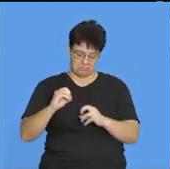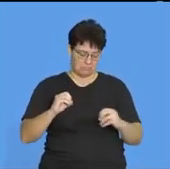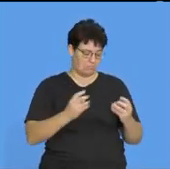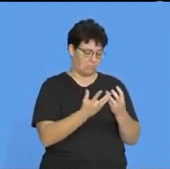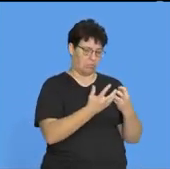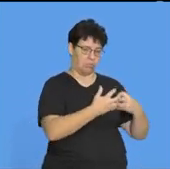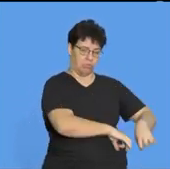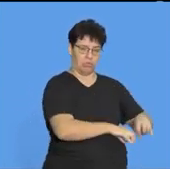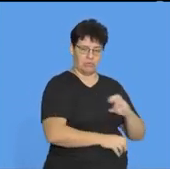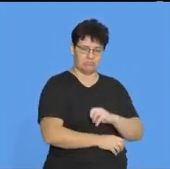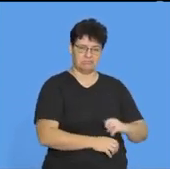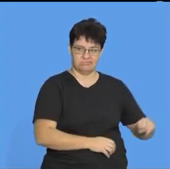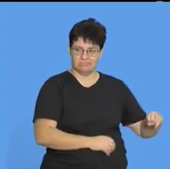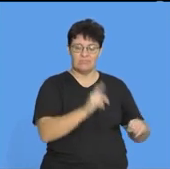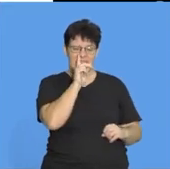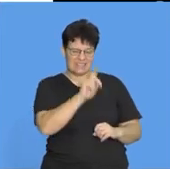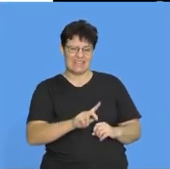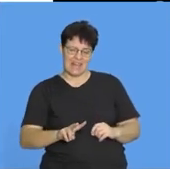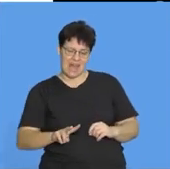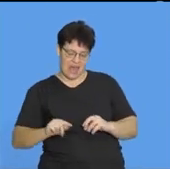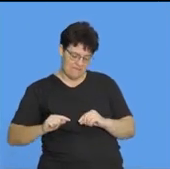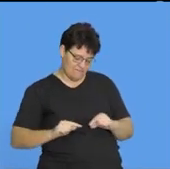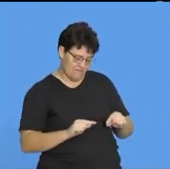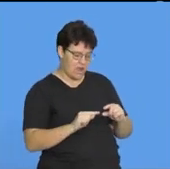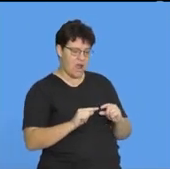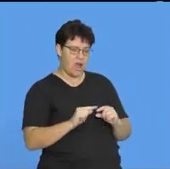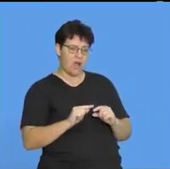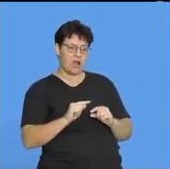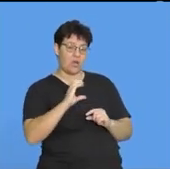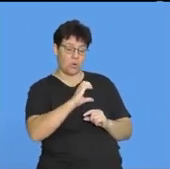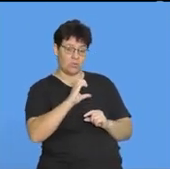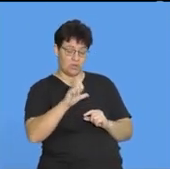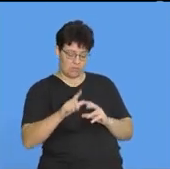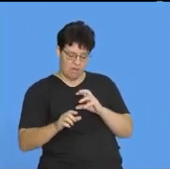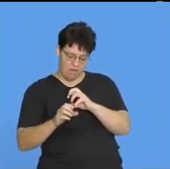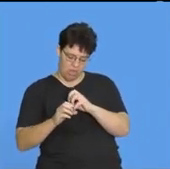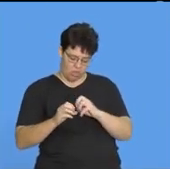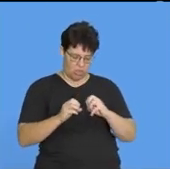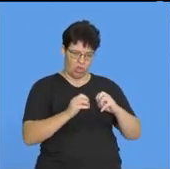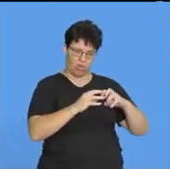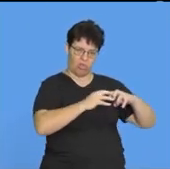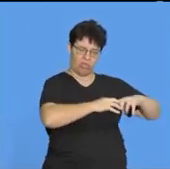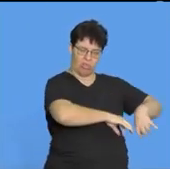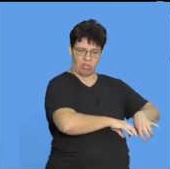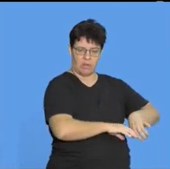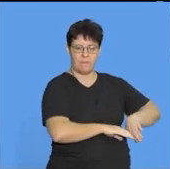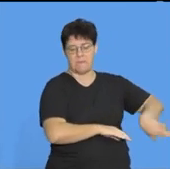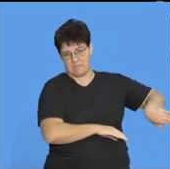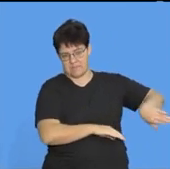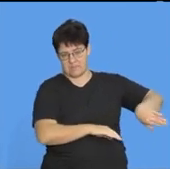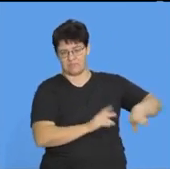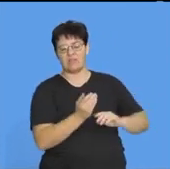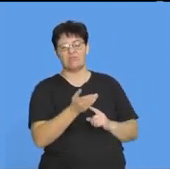image, we can see that there's degeneration of the corpus luteum, and that degenerated follicle is an indication